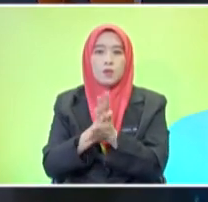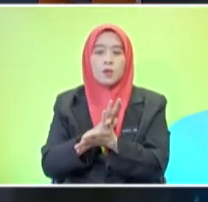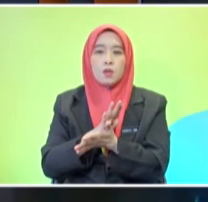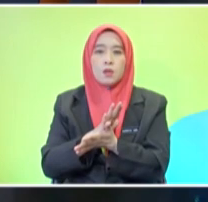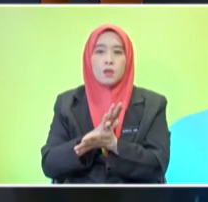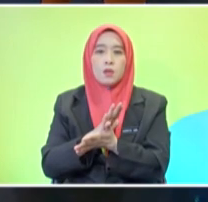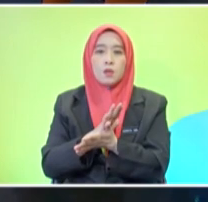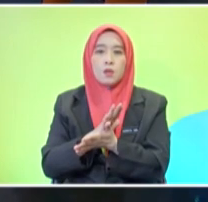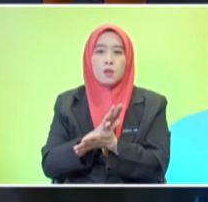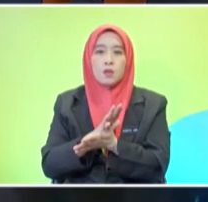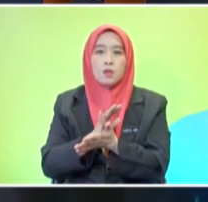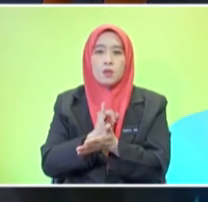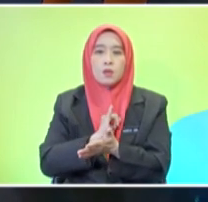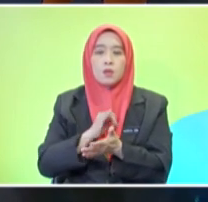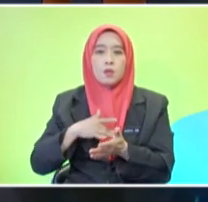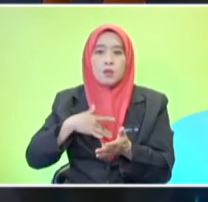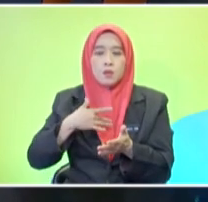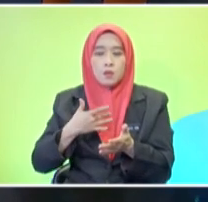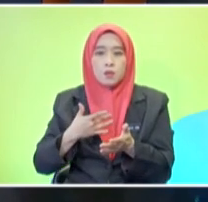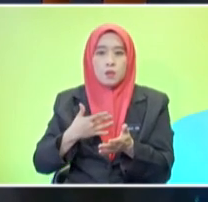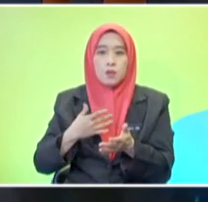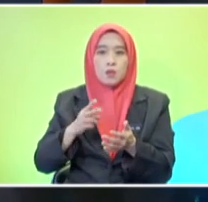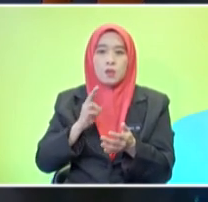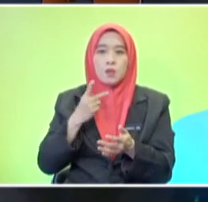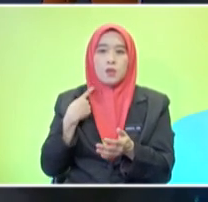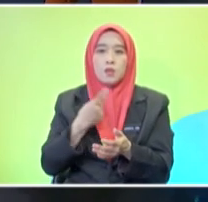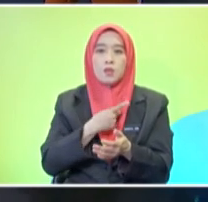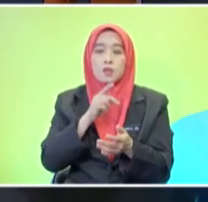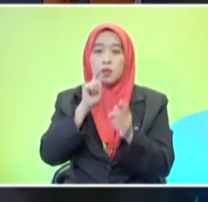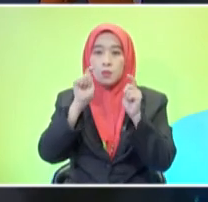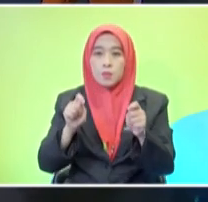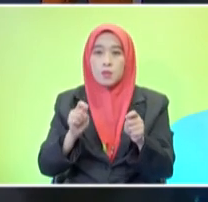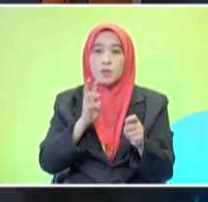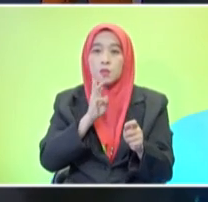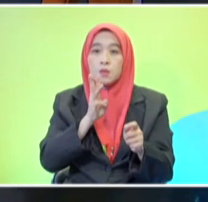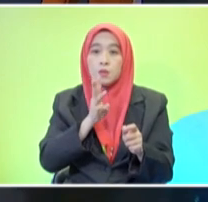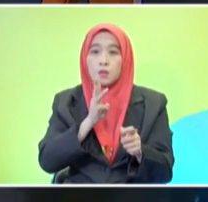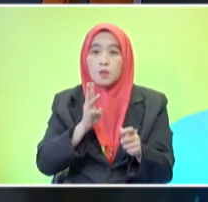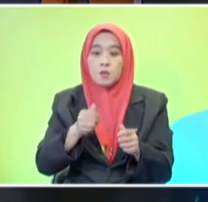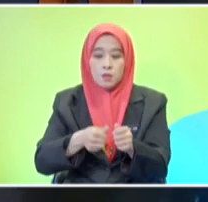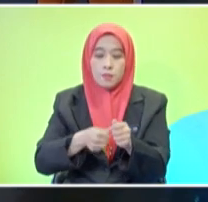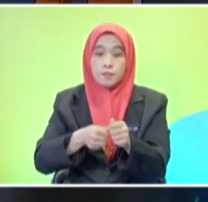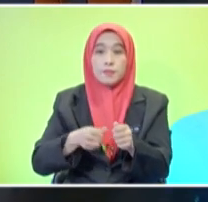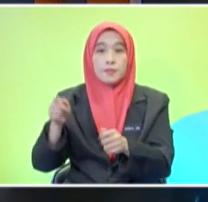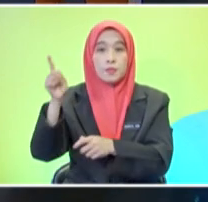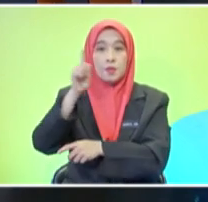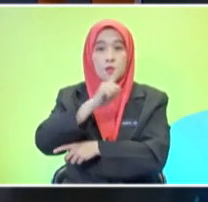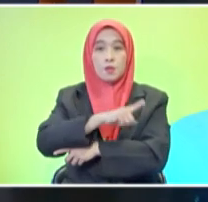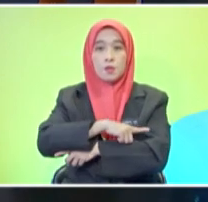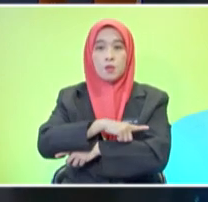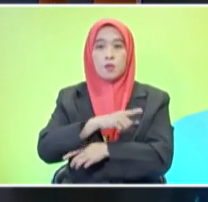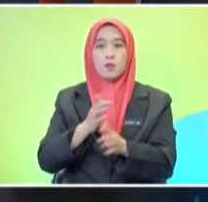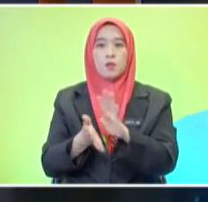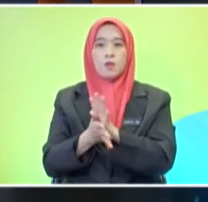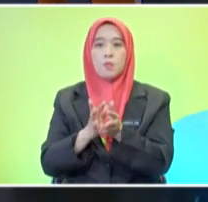you've emphasized that it is a must to water your plants every day, right, Mr. Q? Yes, yes, yes. Otherwise, your results won't turn